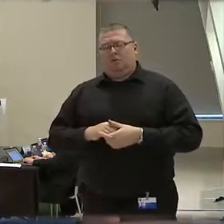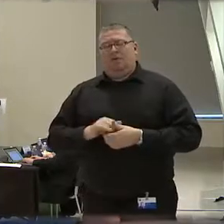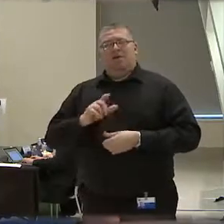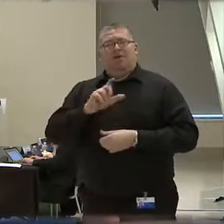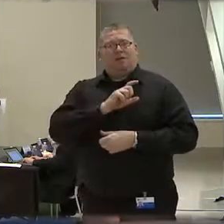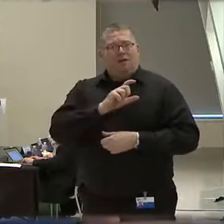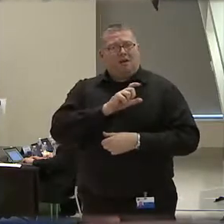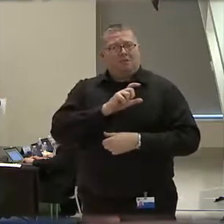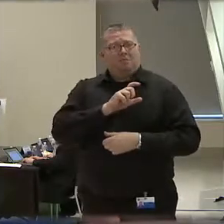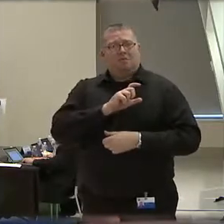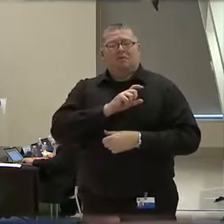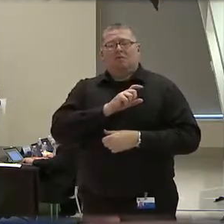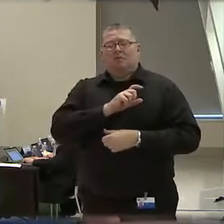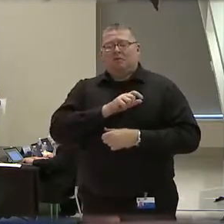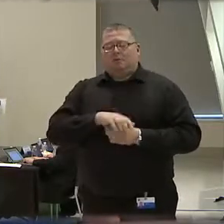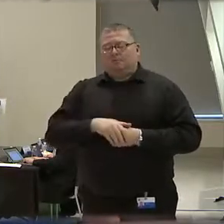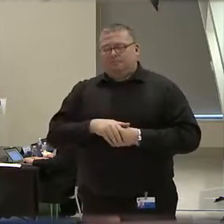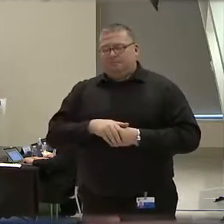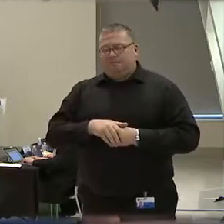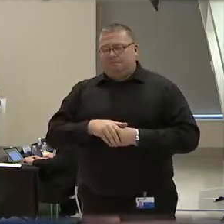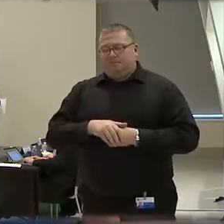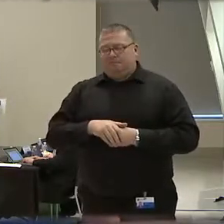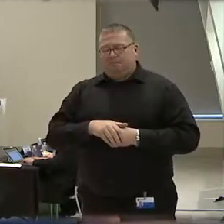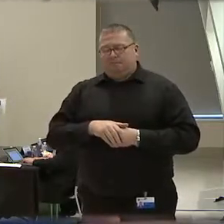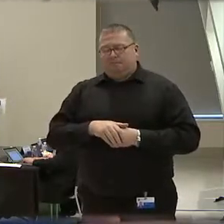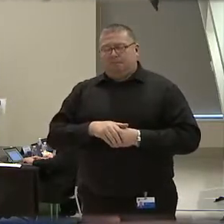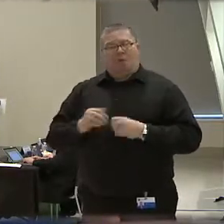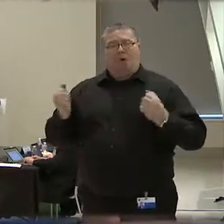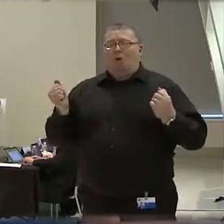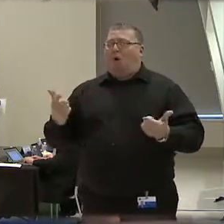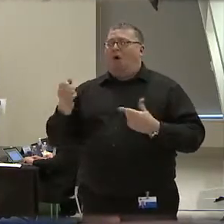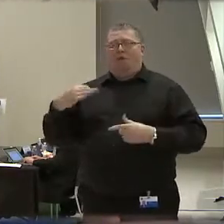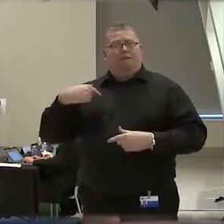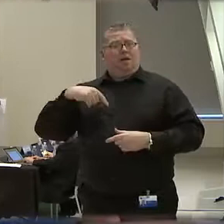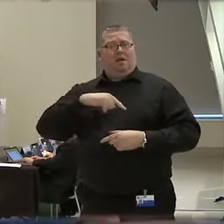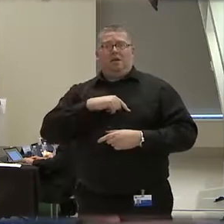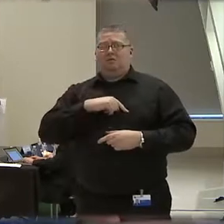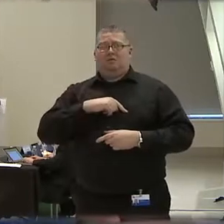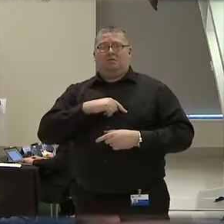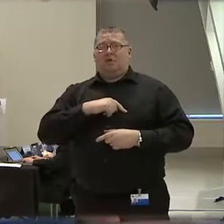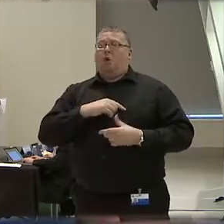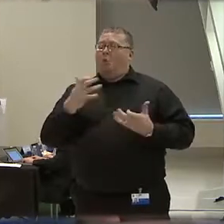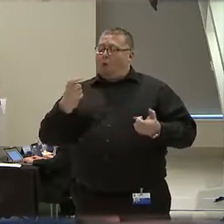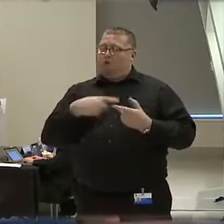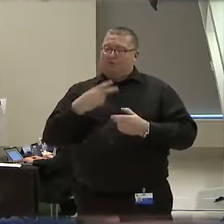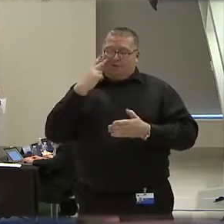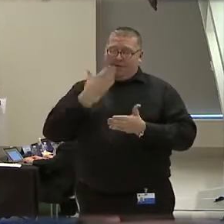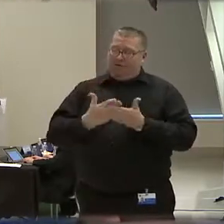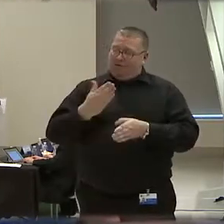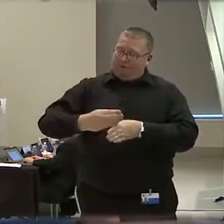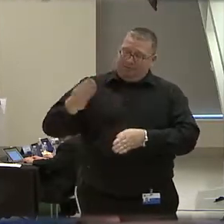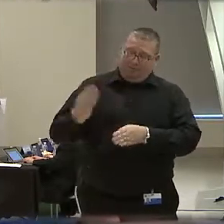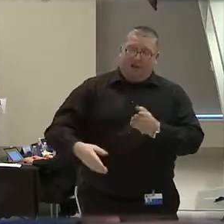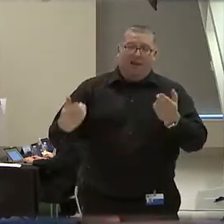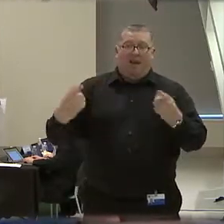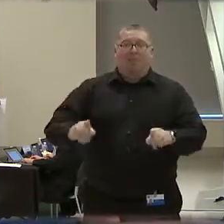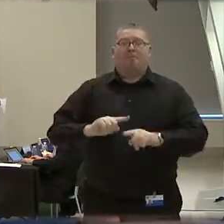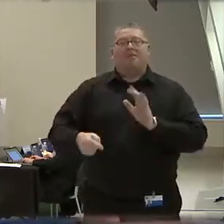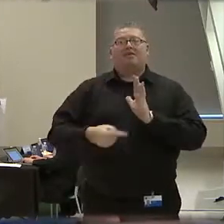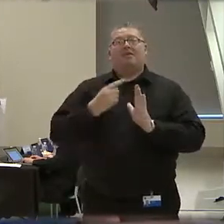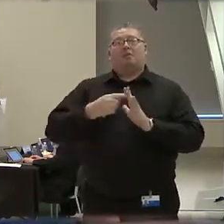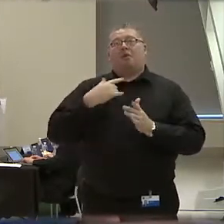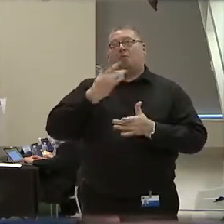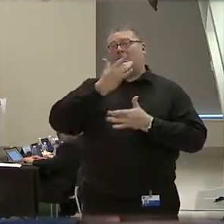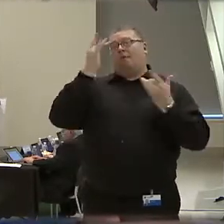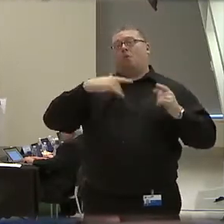Cops, and Taz, you're a cop. All of us are get things done people. But sometimes we forget that you got to be able to